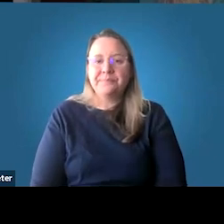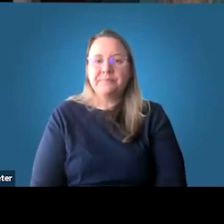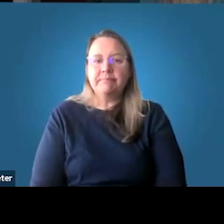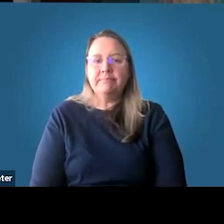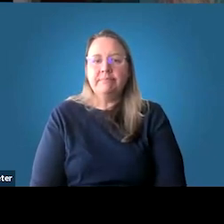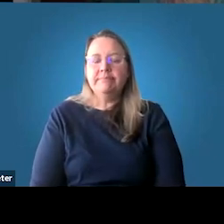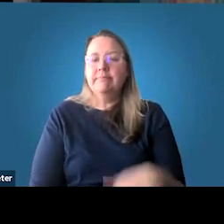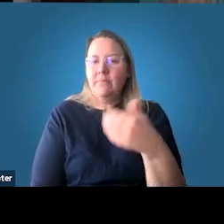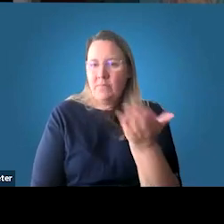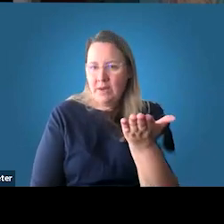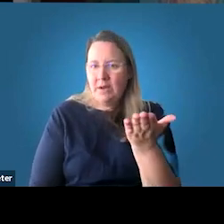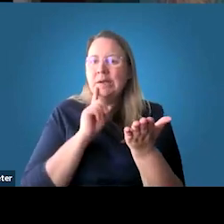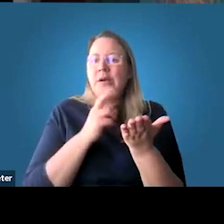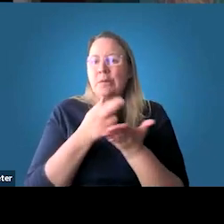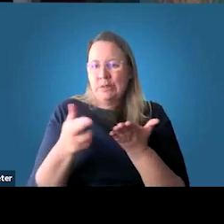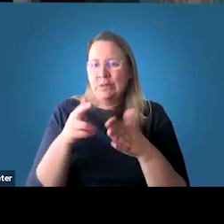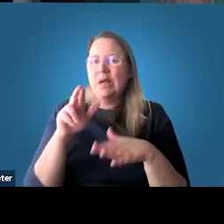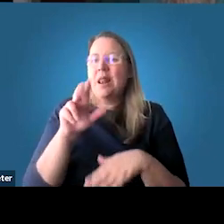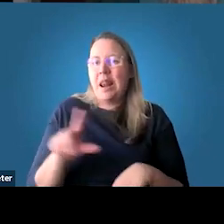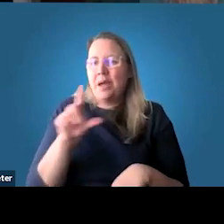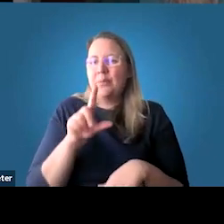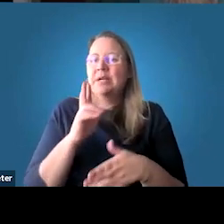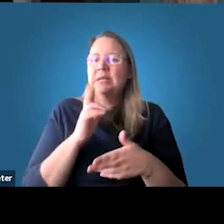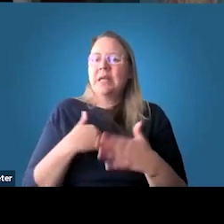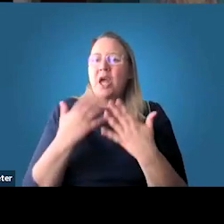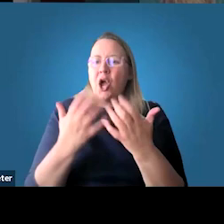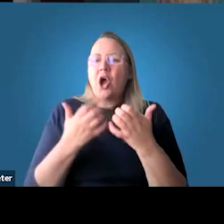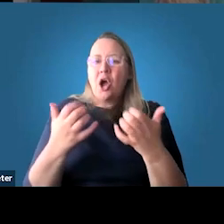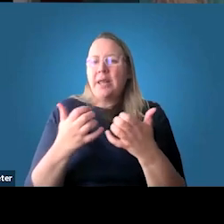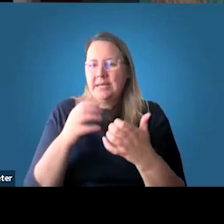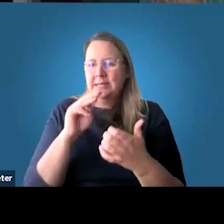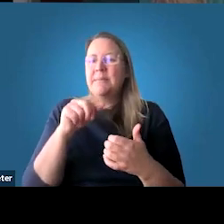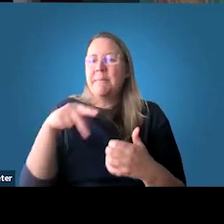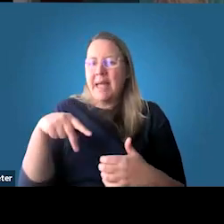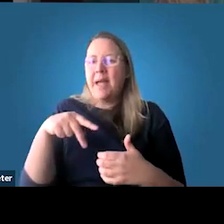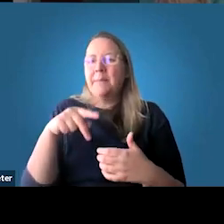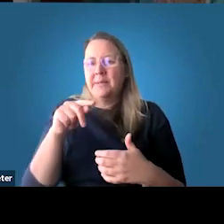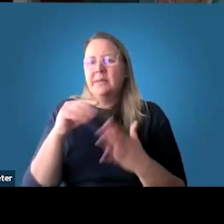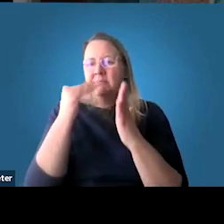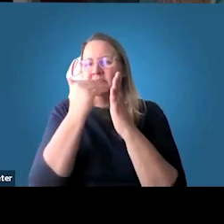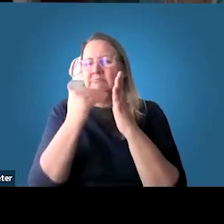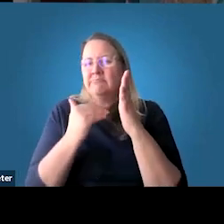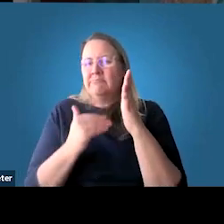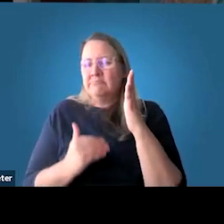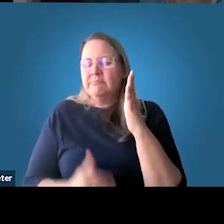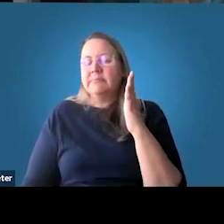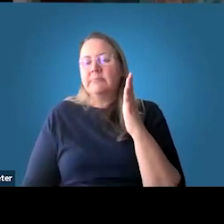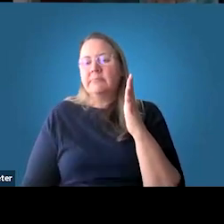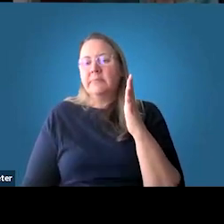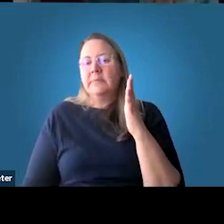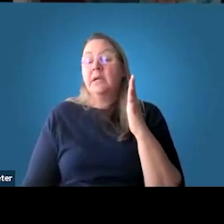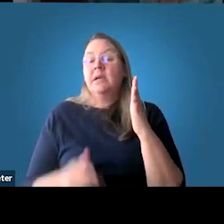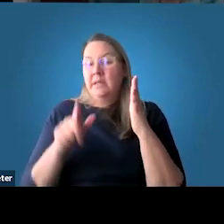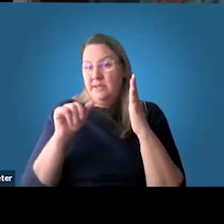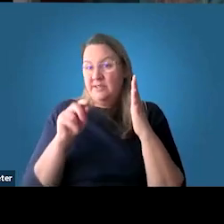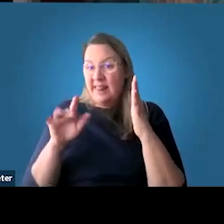makes available in our resource library is an audience mapping template. Now, the ComNetwork team has already put the link here in